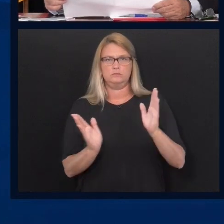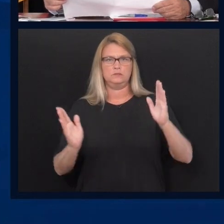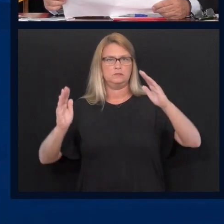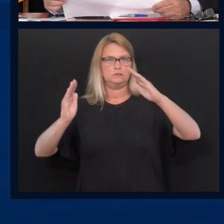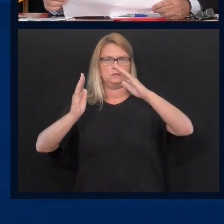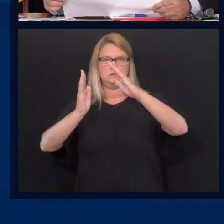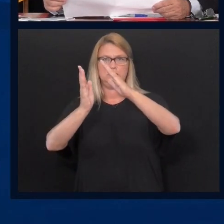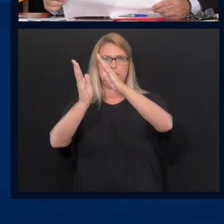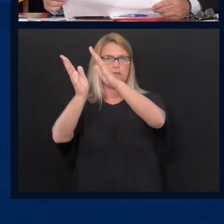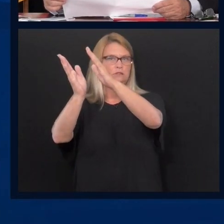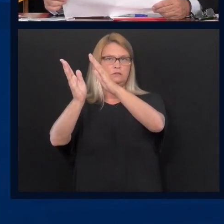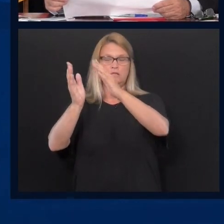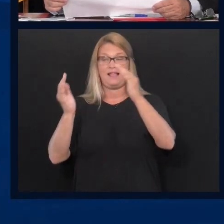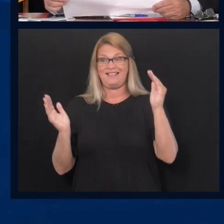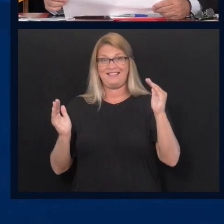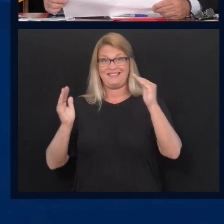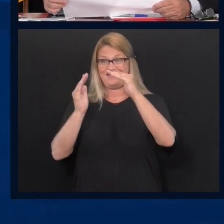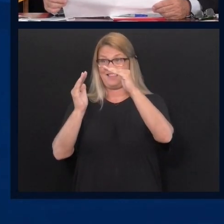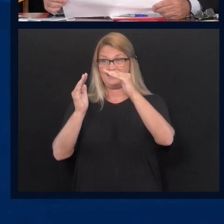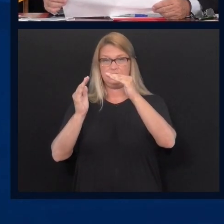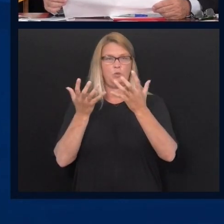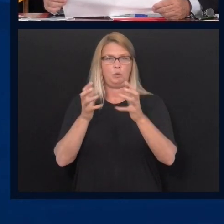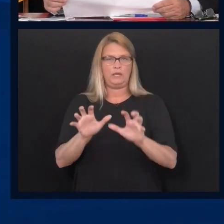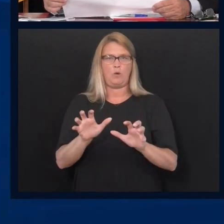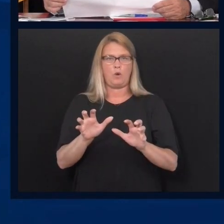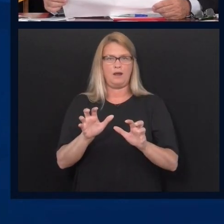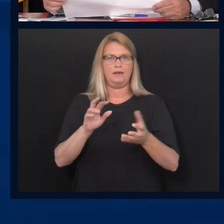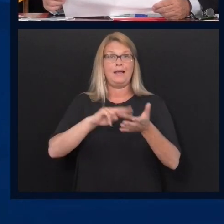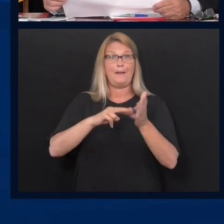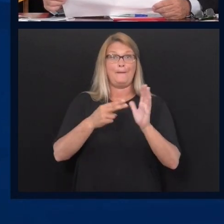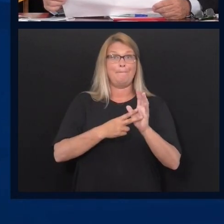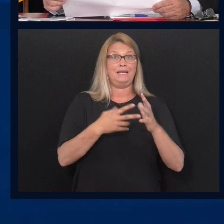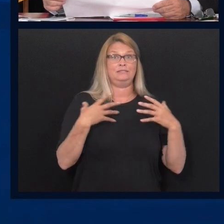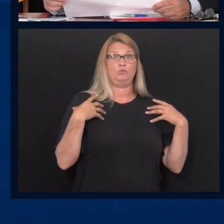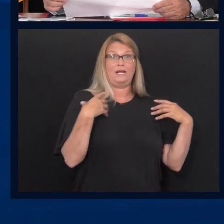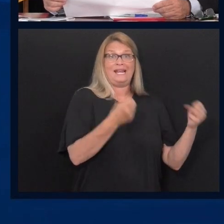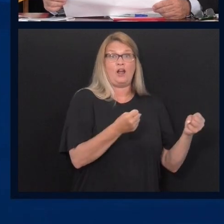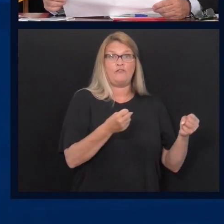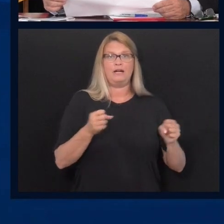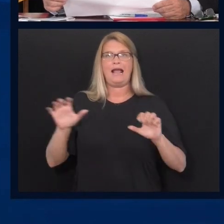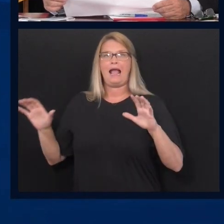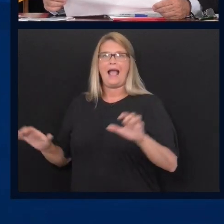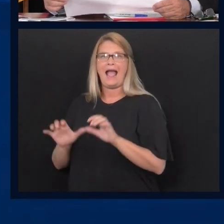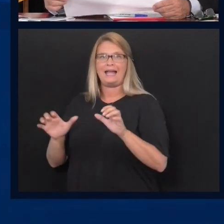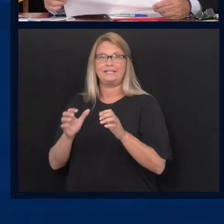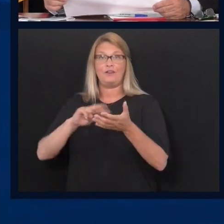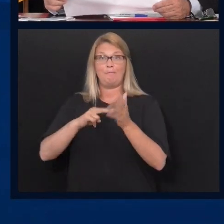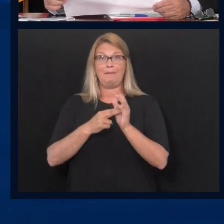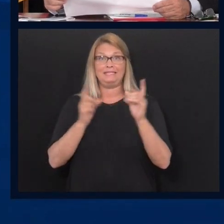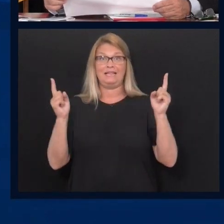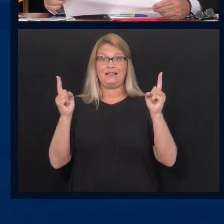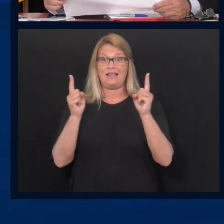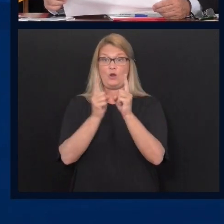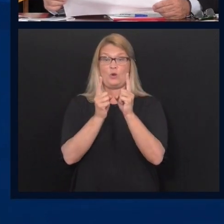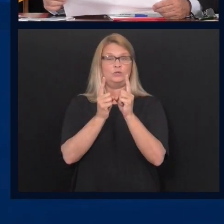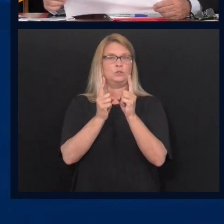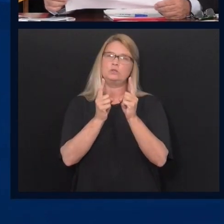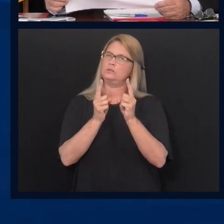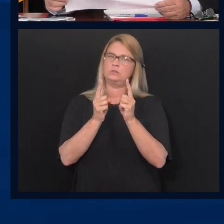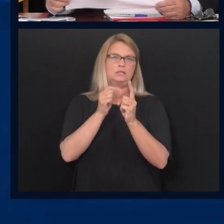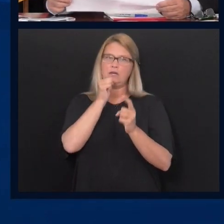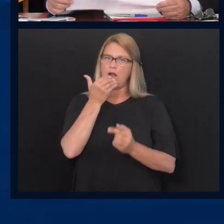your coach and be able to talk to your friends again in a structured, relaxed environment. All